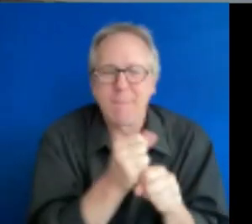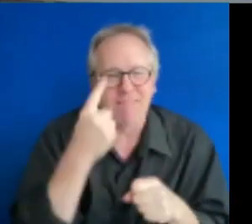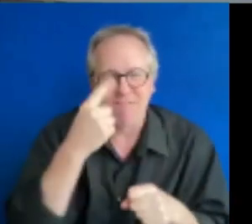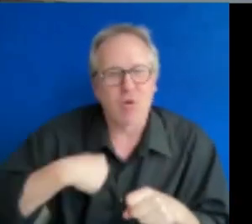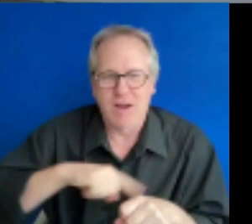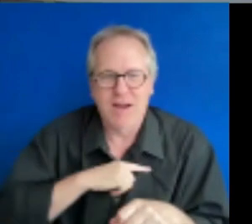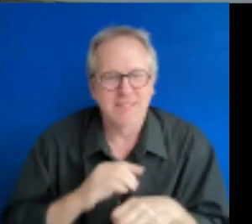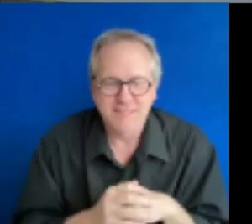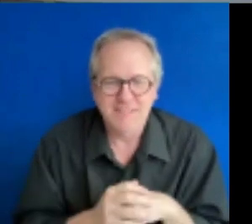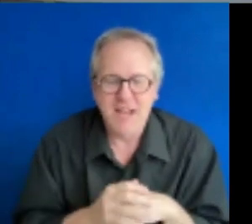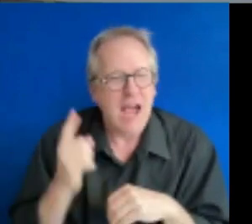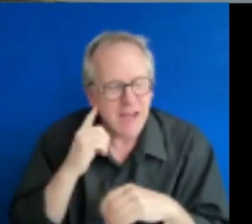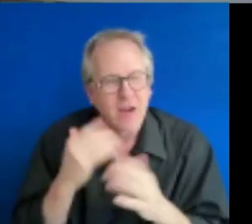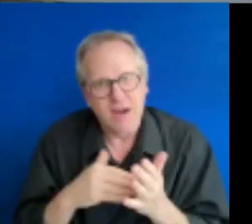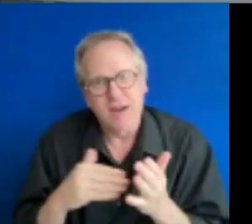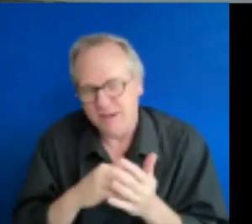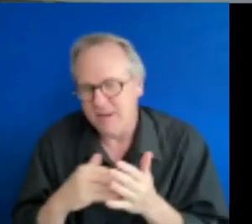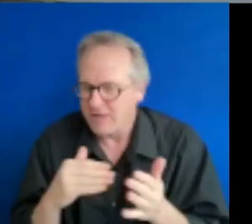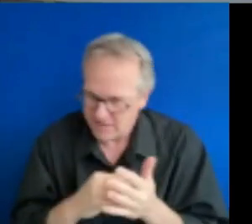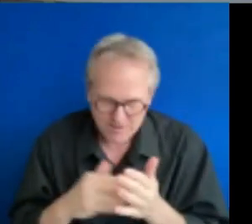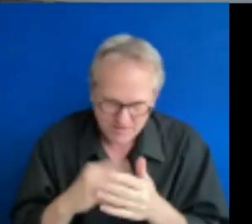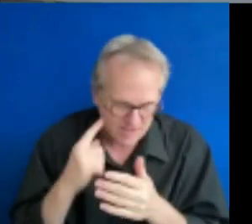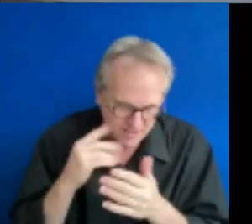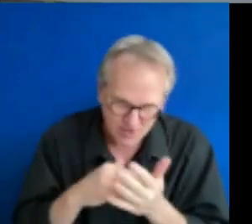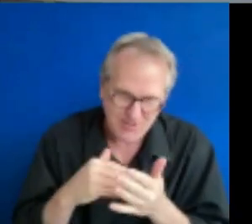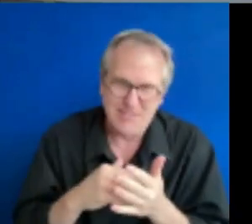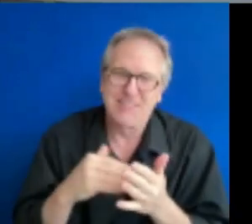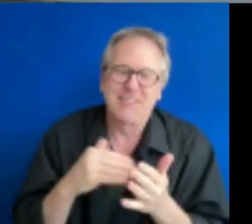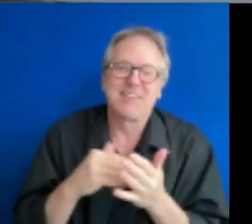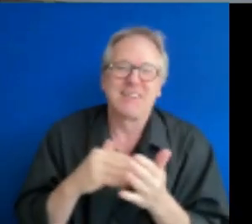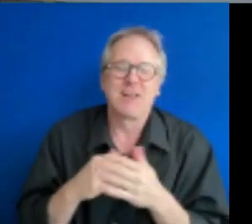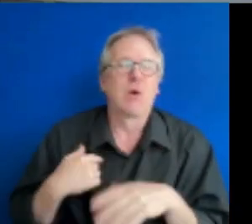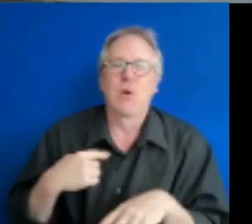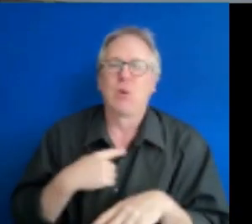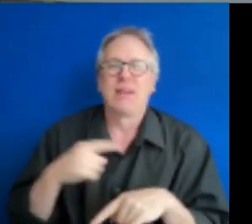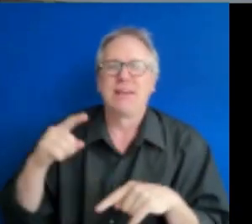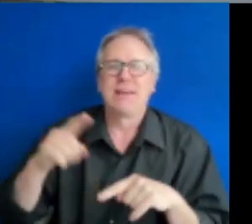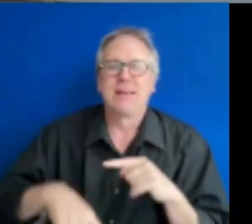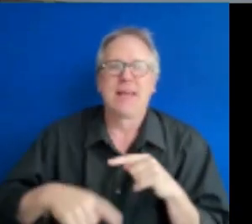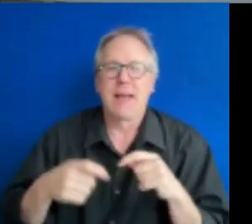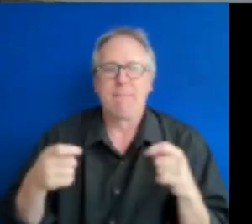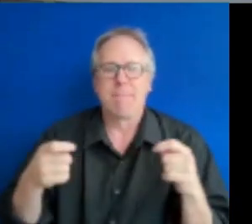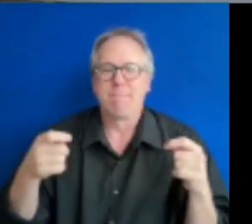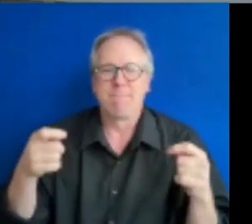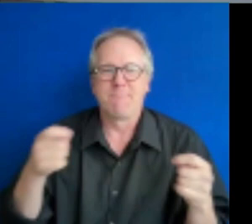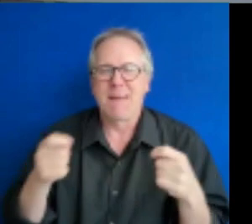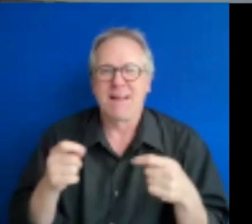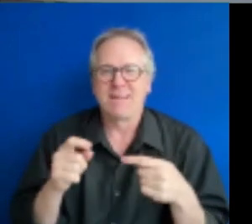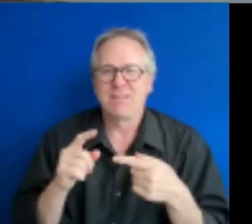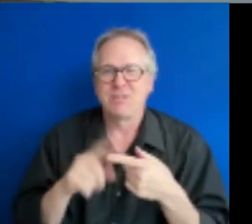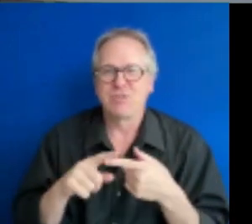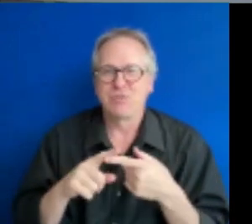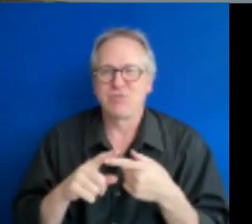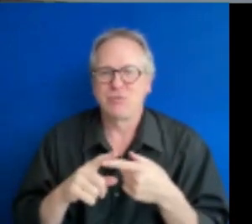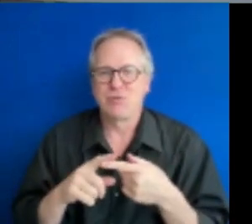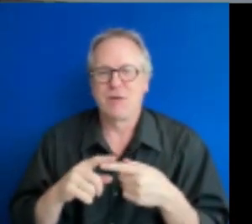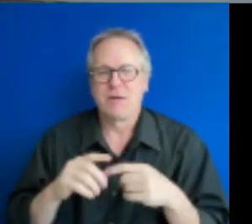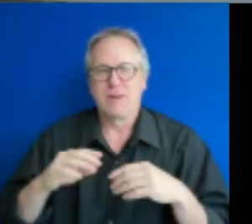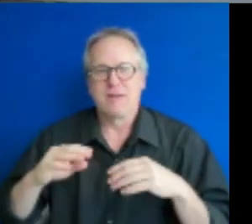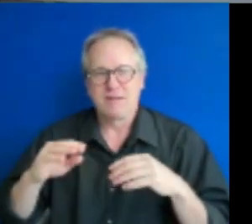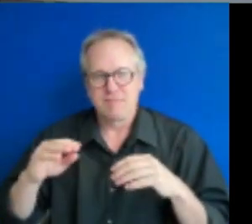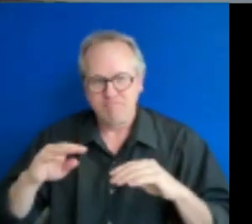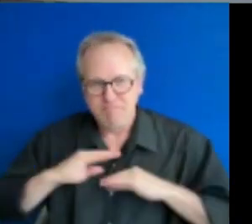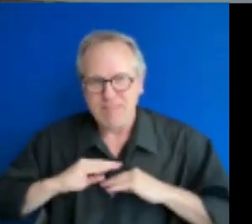time, you know, we cannot possibly manage to meet every